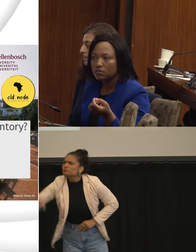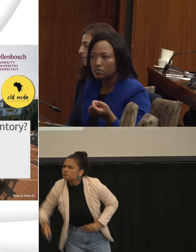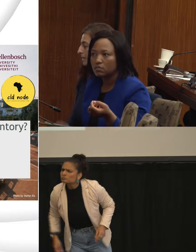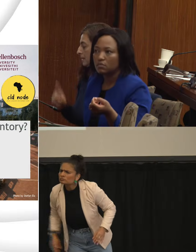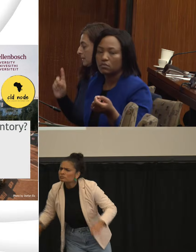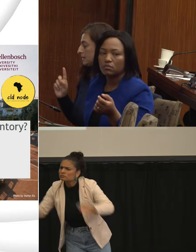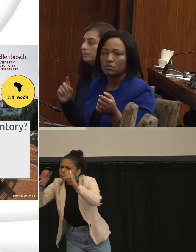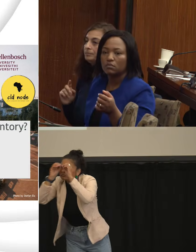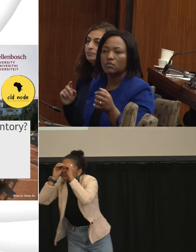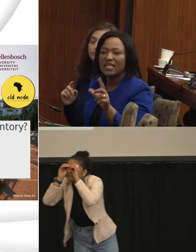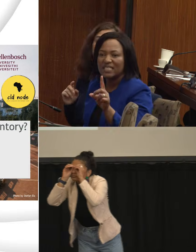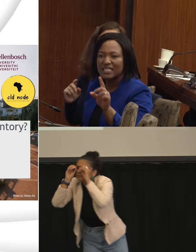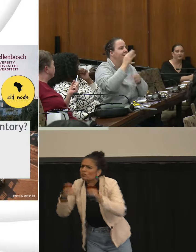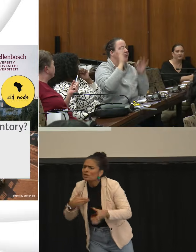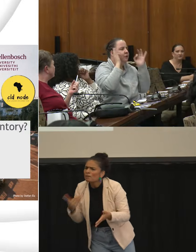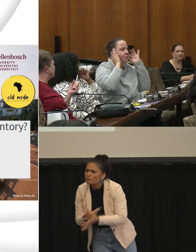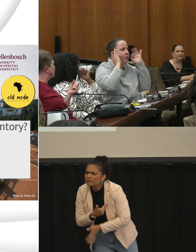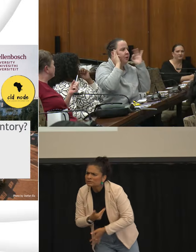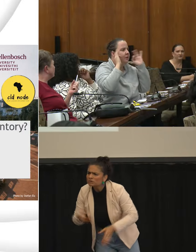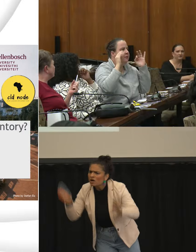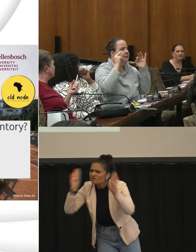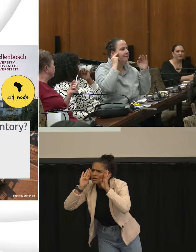Okay, and then another one.